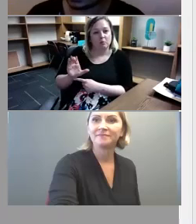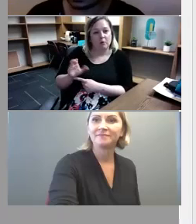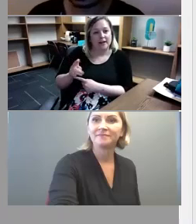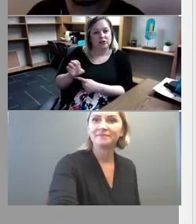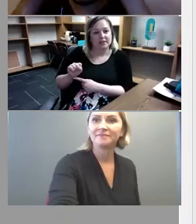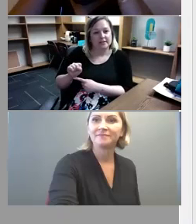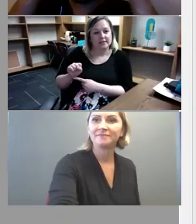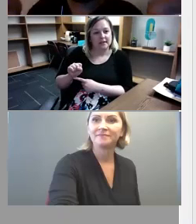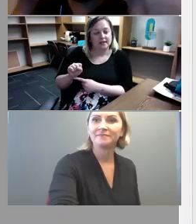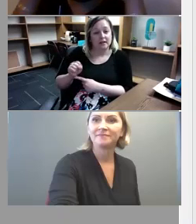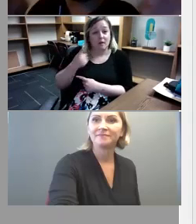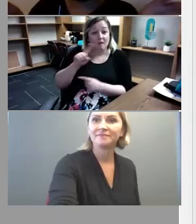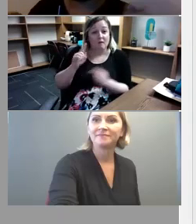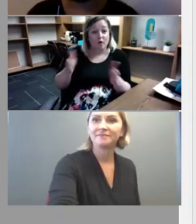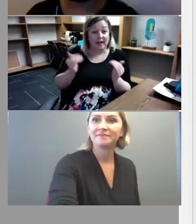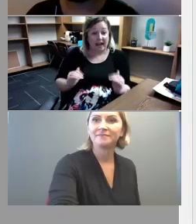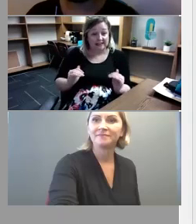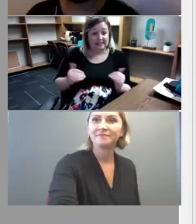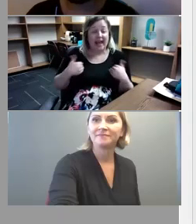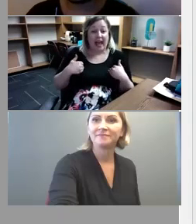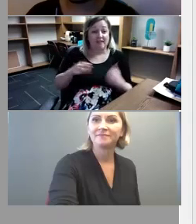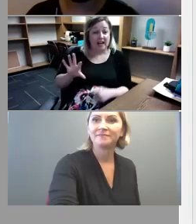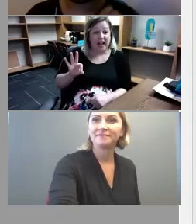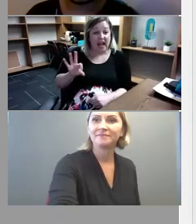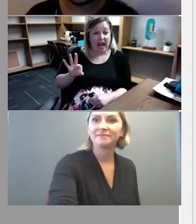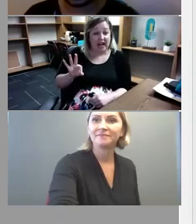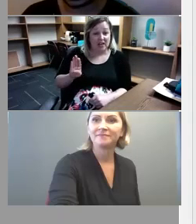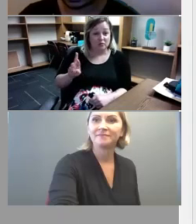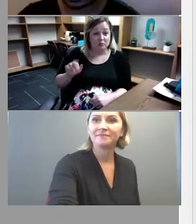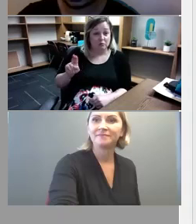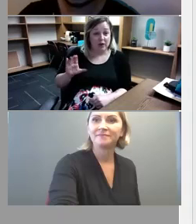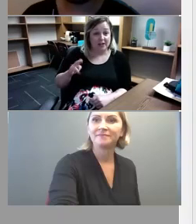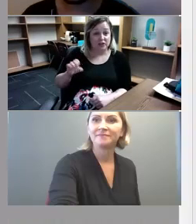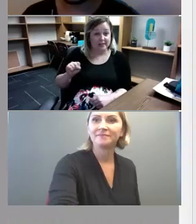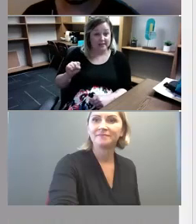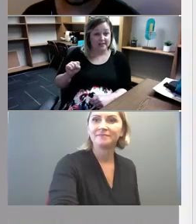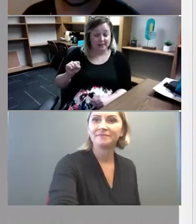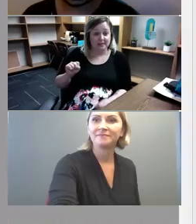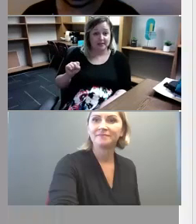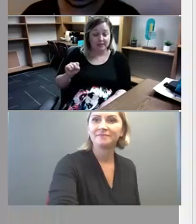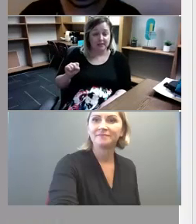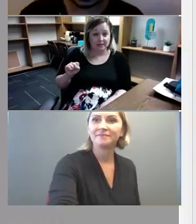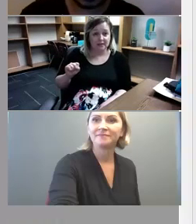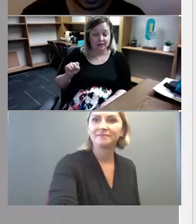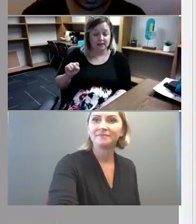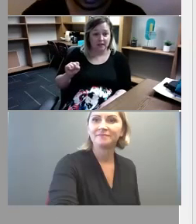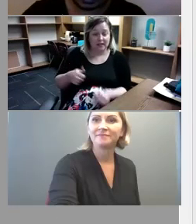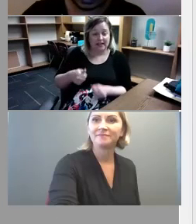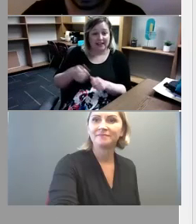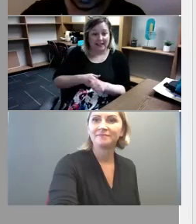9 branches. For each of those 3, we have 3 more branches. So we have 9 branches, where each of those is